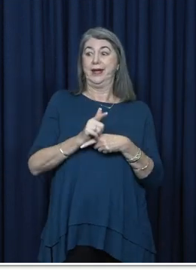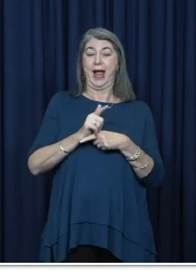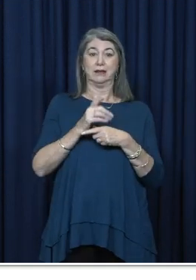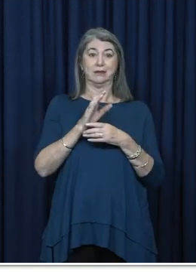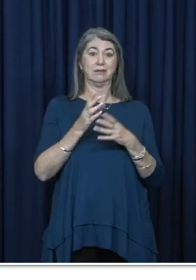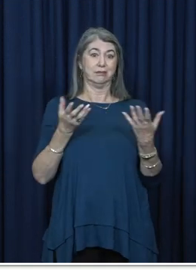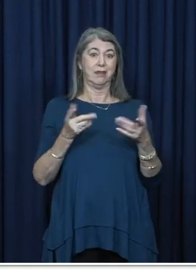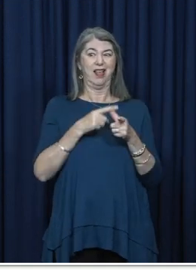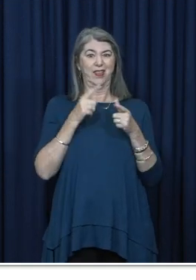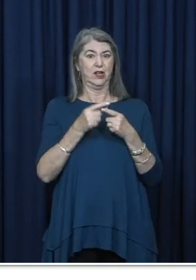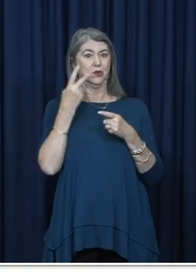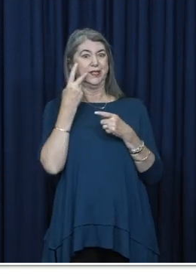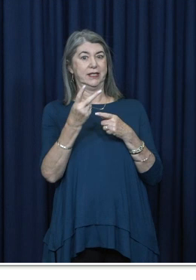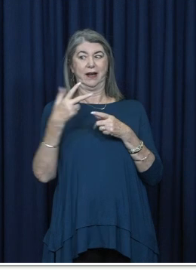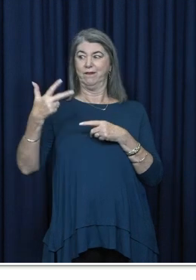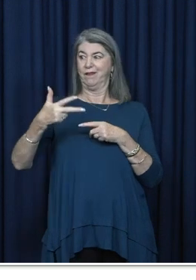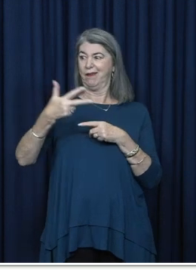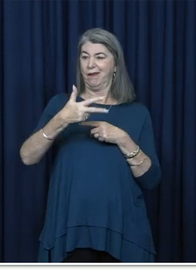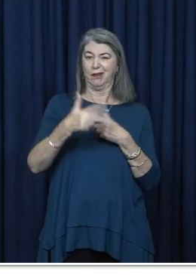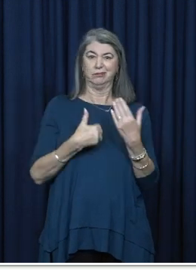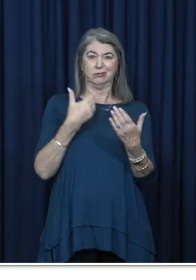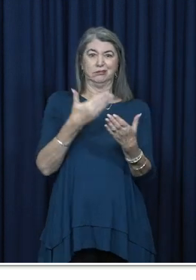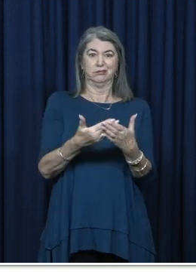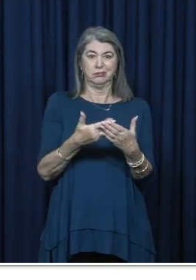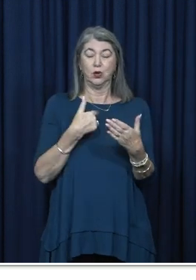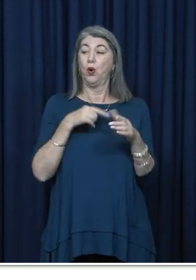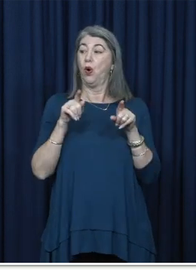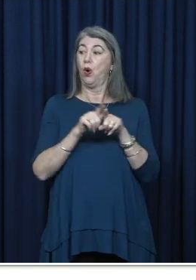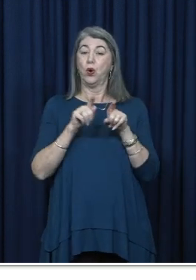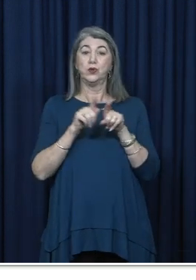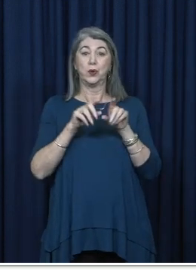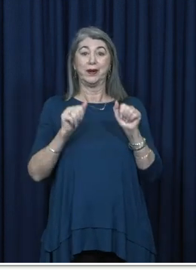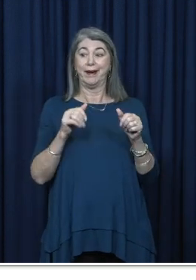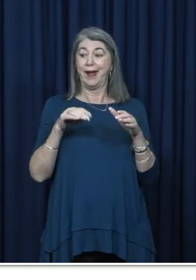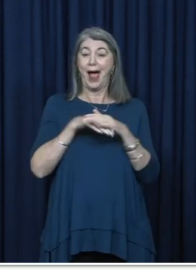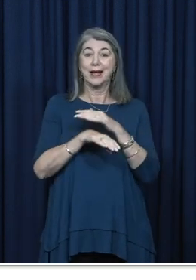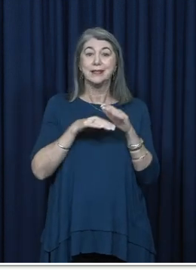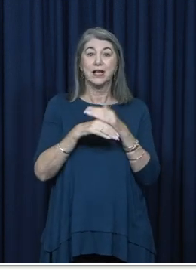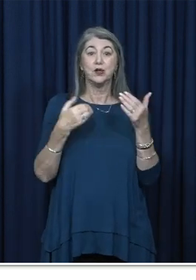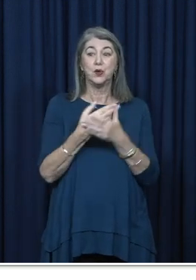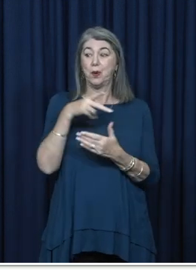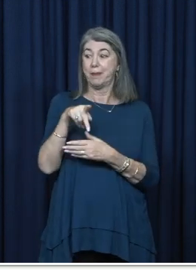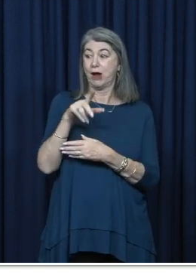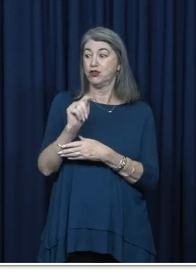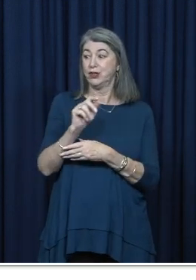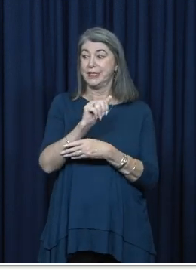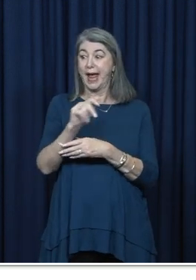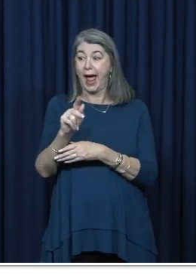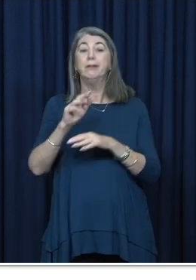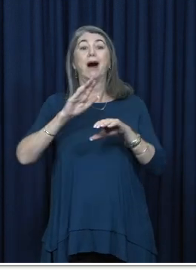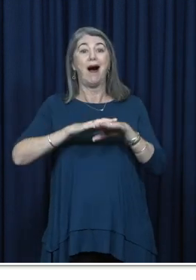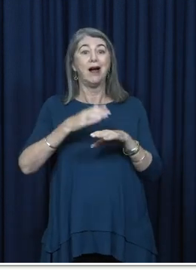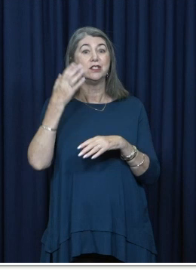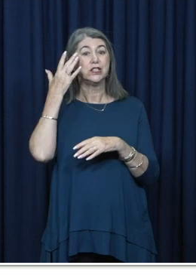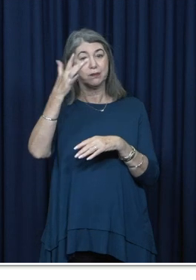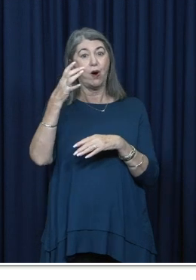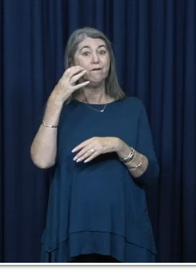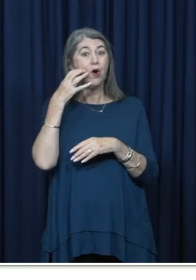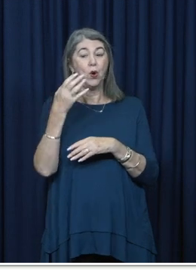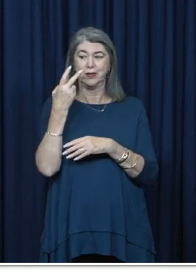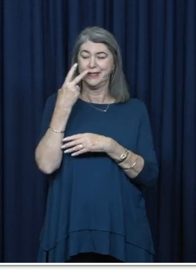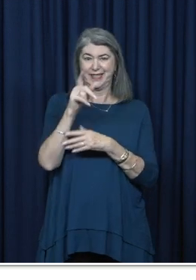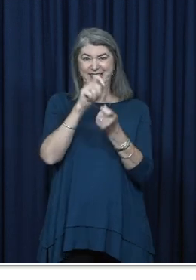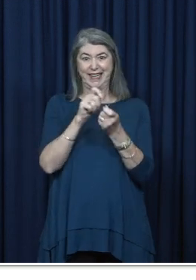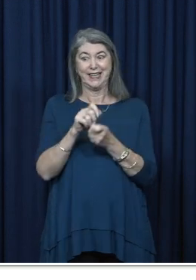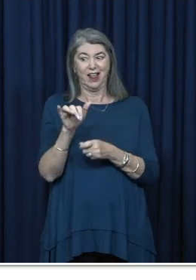and you will be able to see the vehicles approach. You can also access the new ParaTransit app on your smartphone and see such